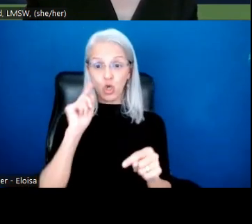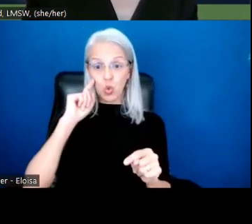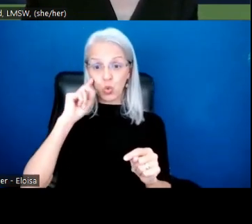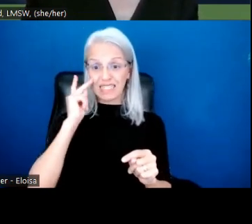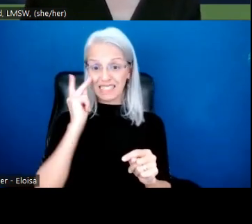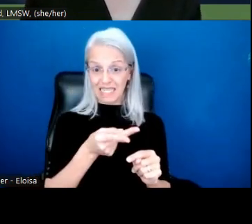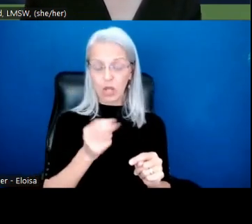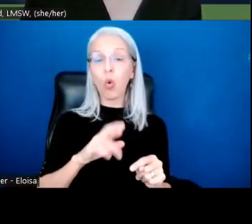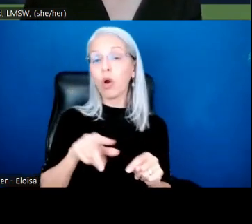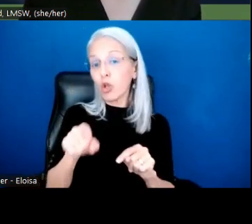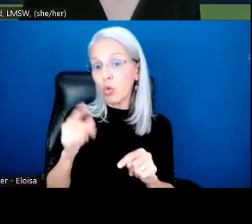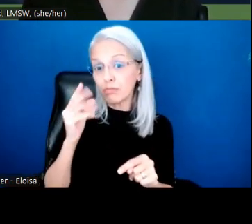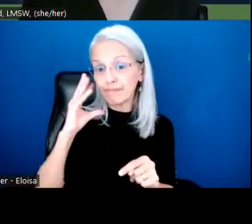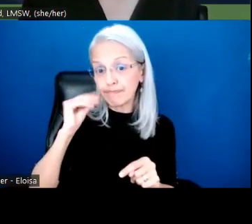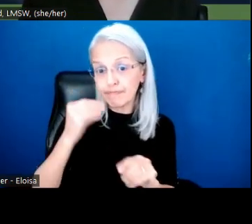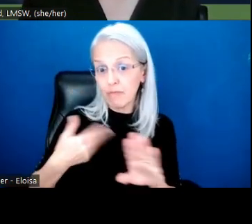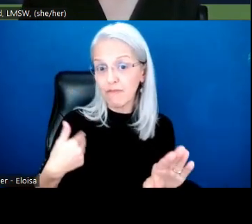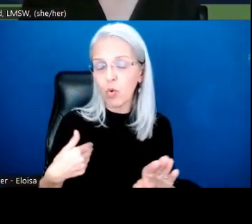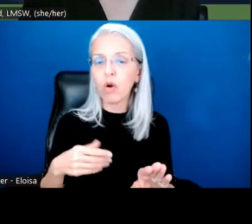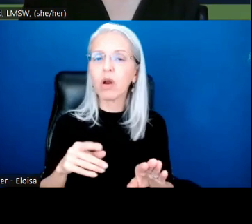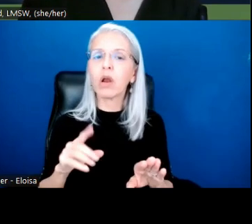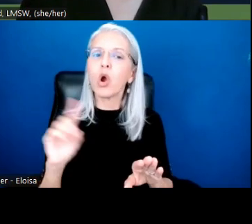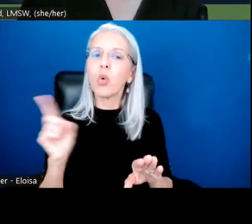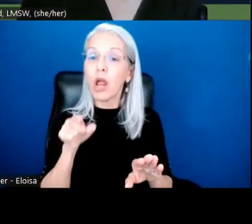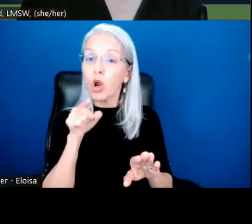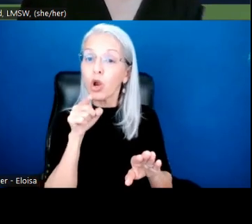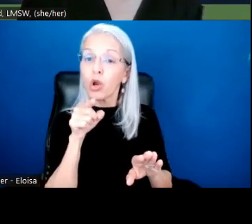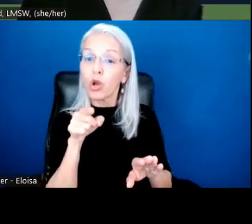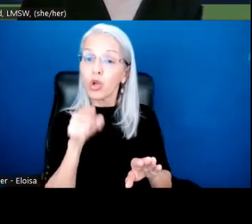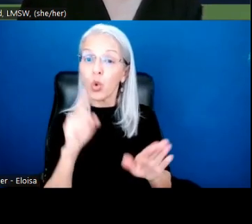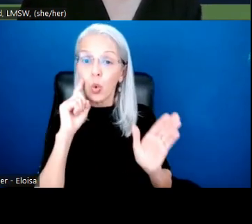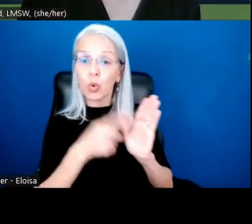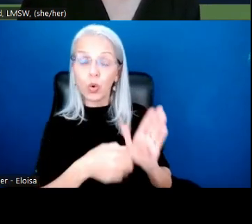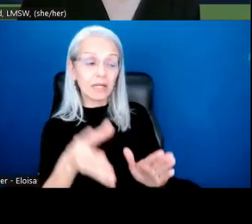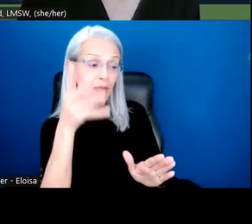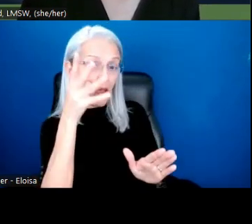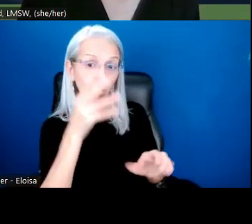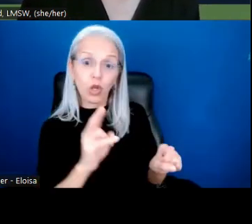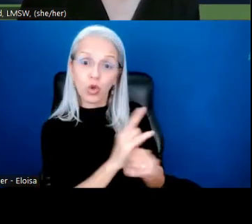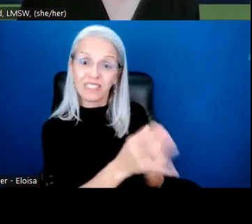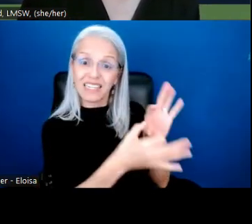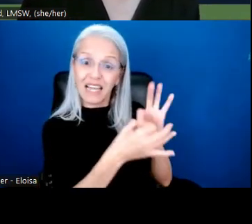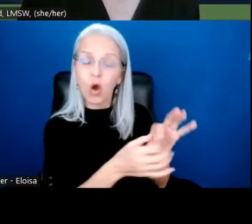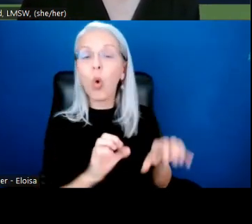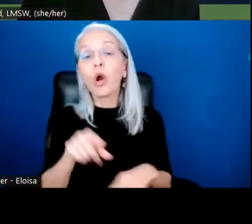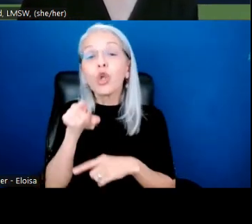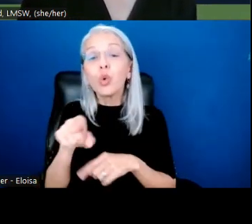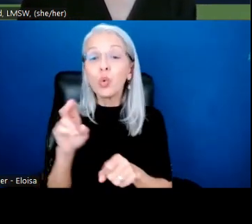or have you seen that parents have used or you've used to encourage attachment with your kiddos?